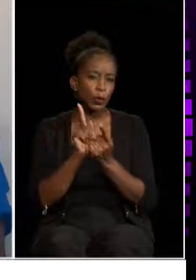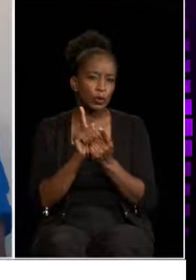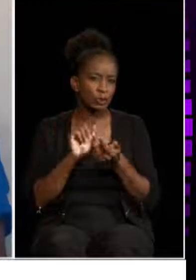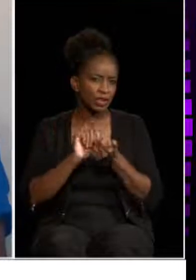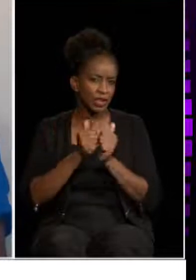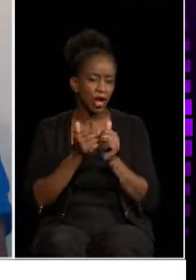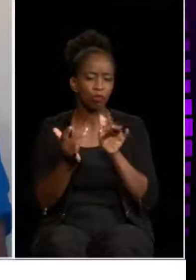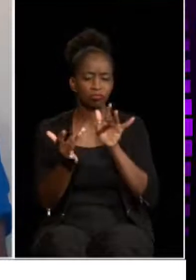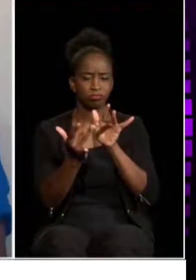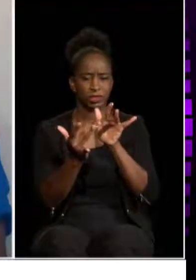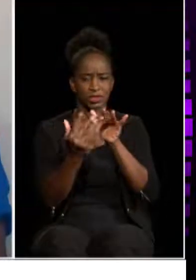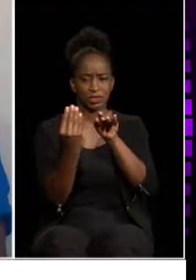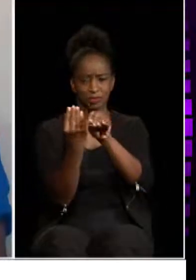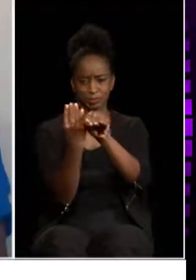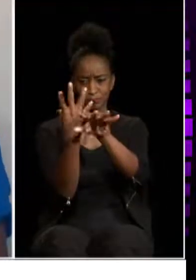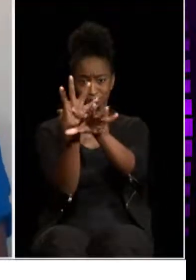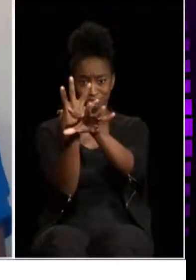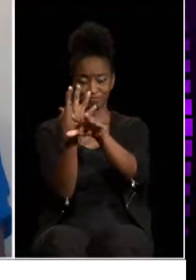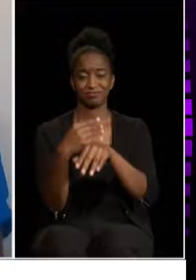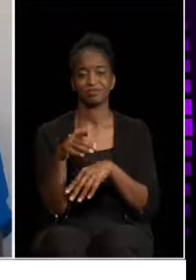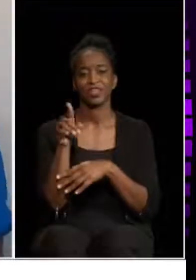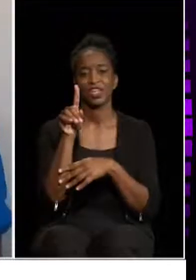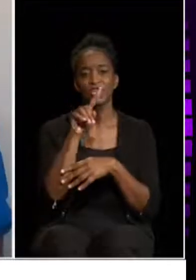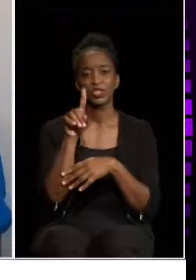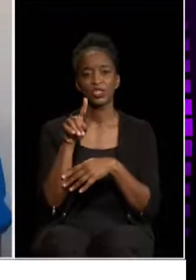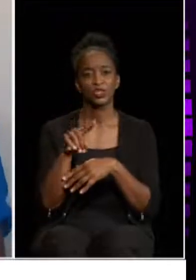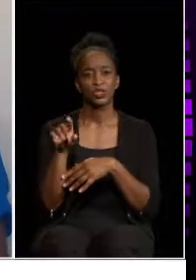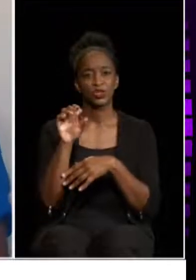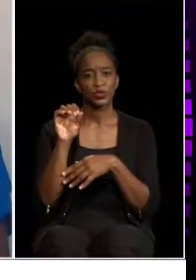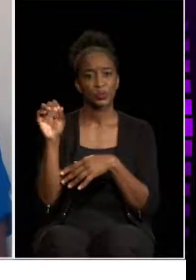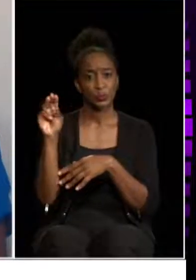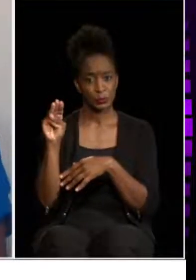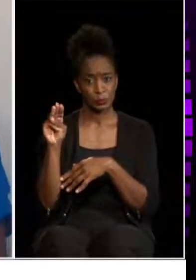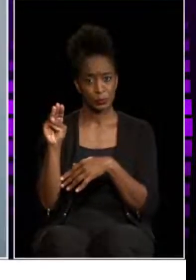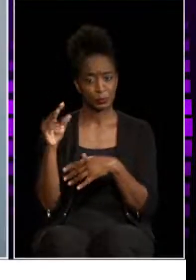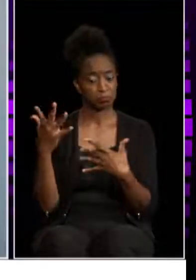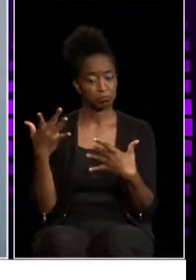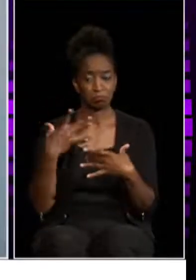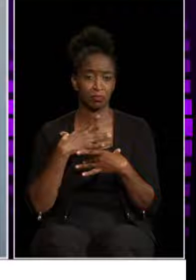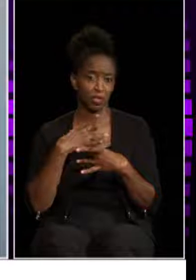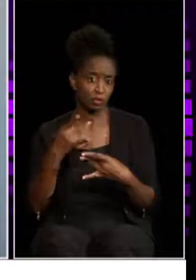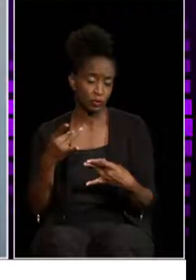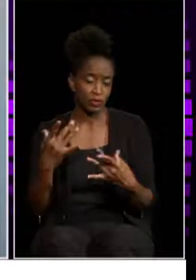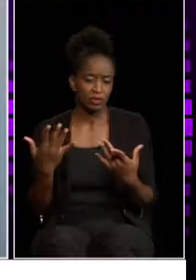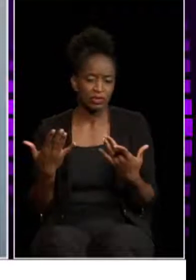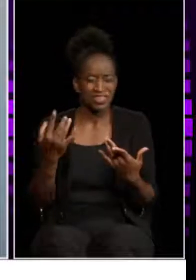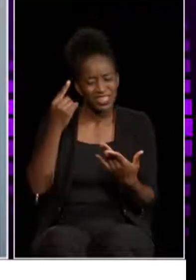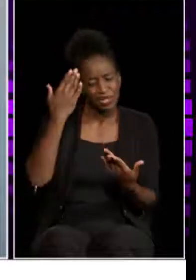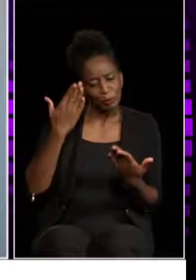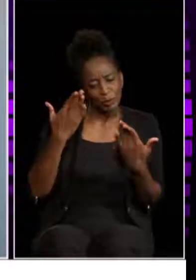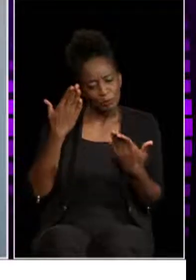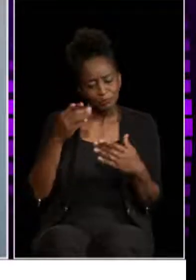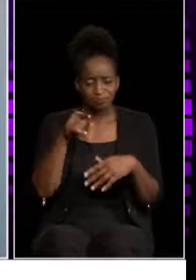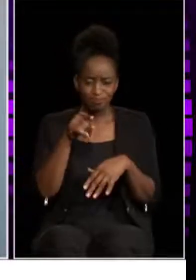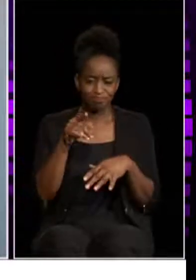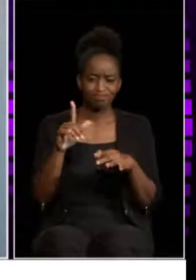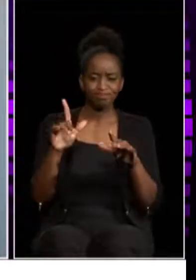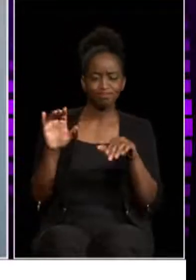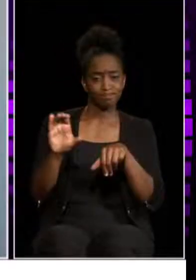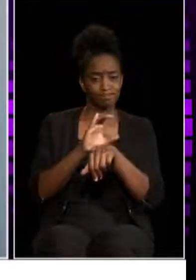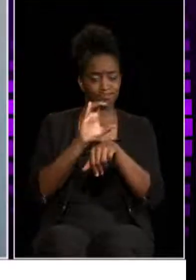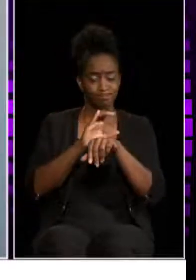is interesting because you would think that sometimes because there's not that face-to-face, students would not be comfortable speaking, but I have realized